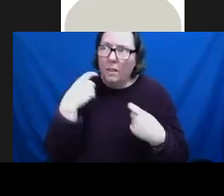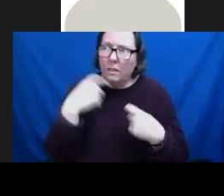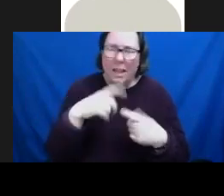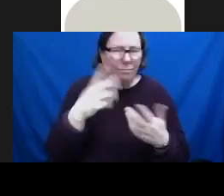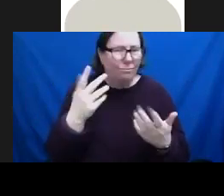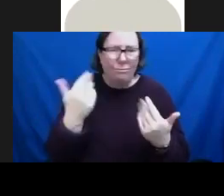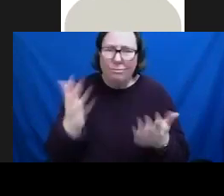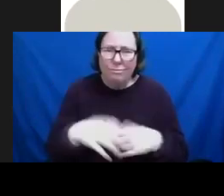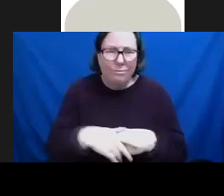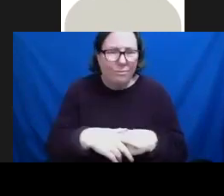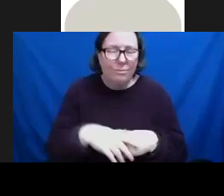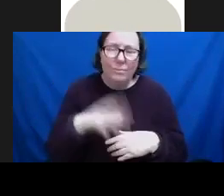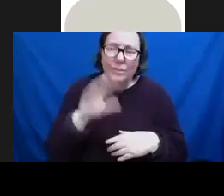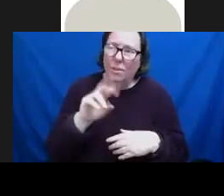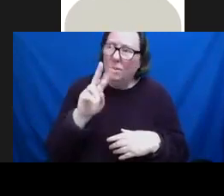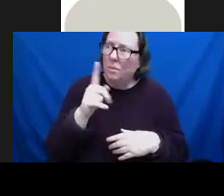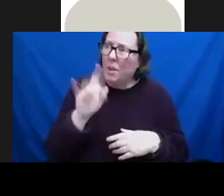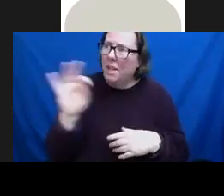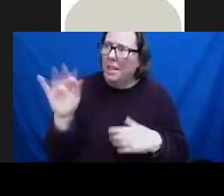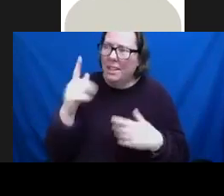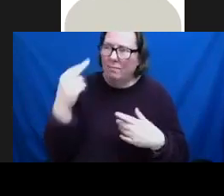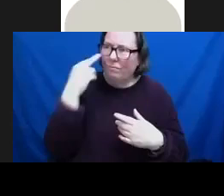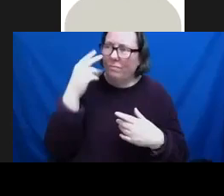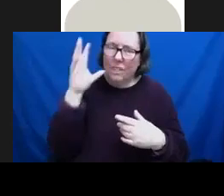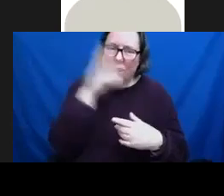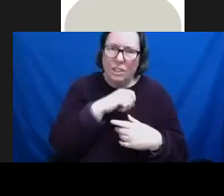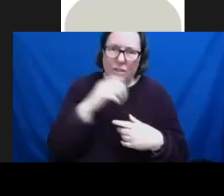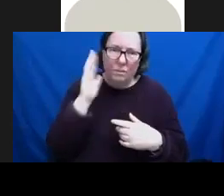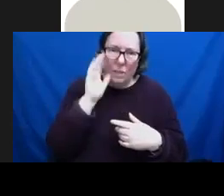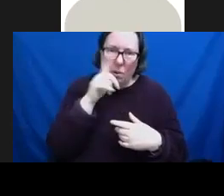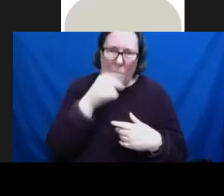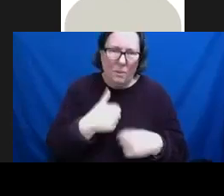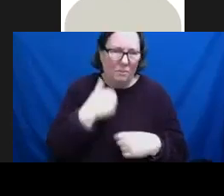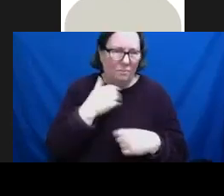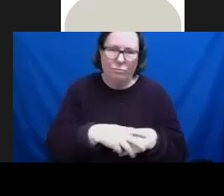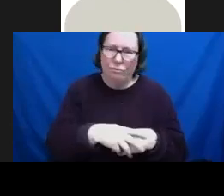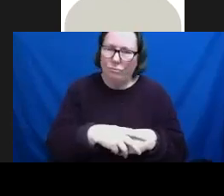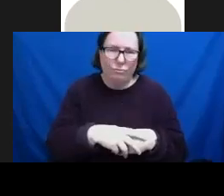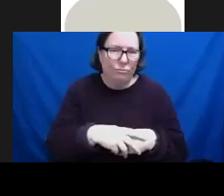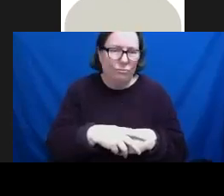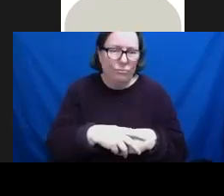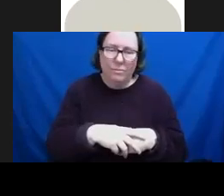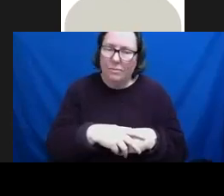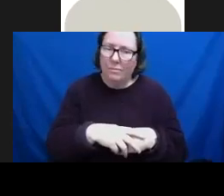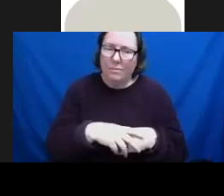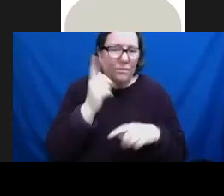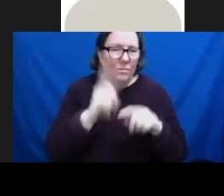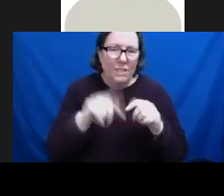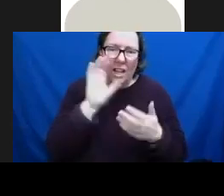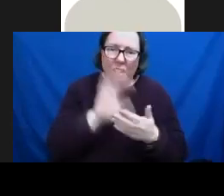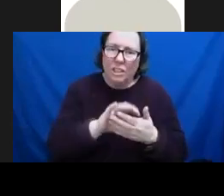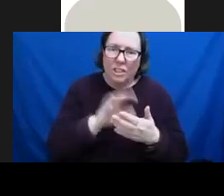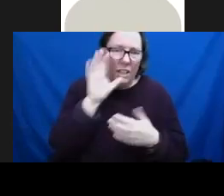Very difficult for anyone to say that that person is a person of color nowadays. So I